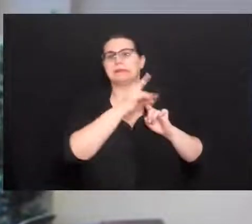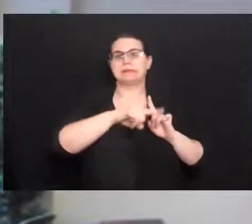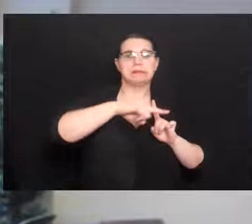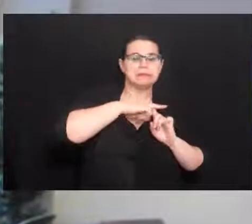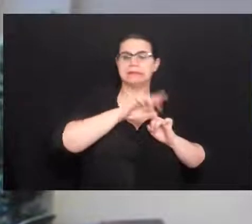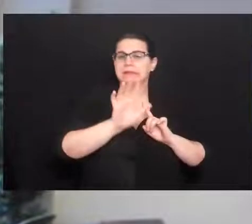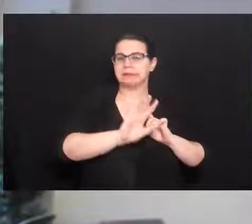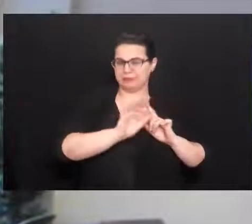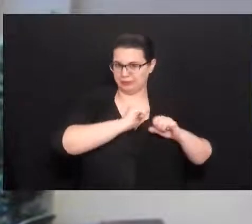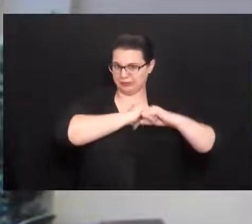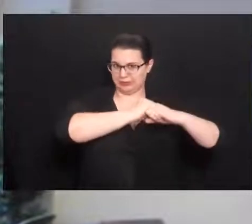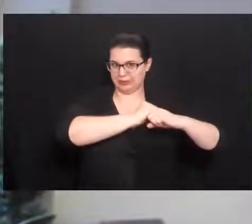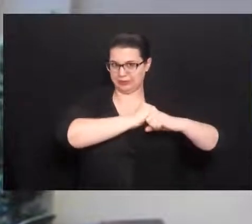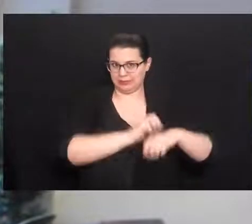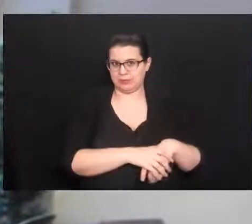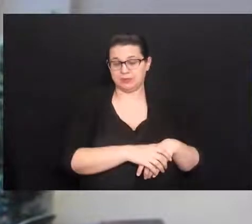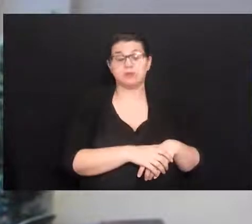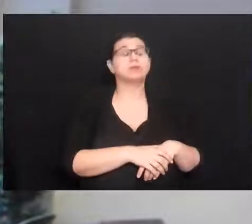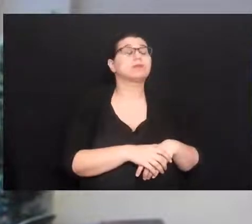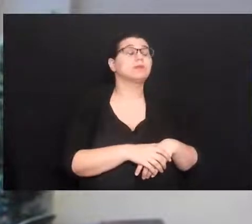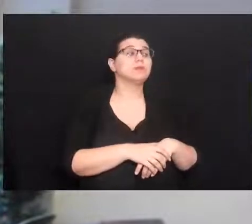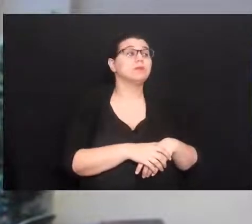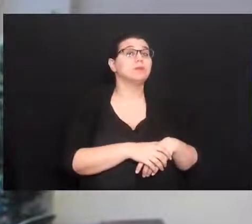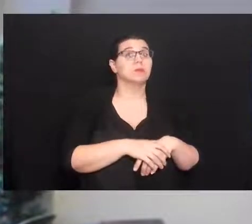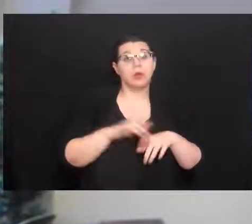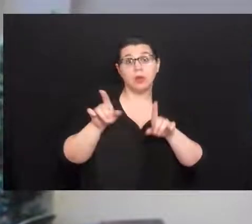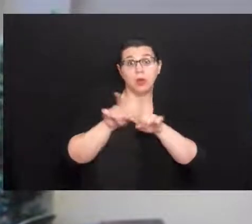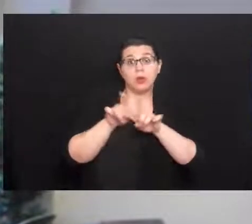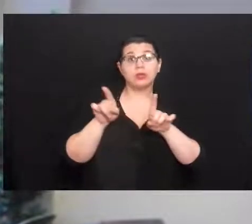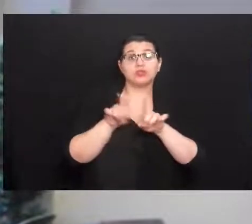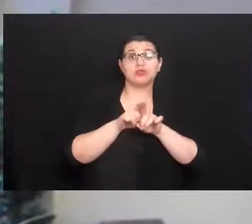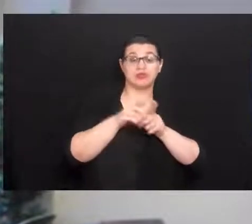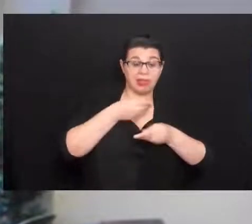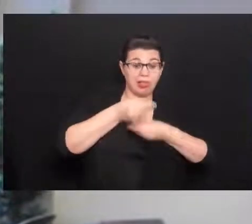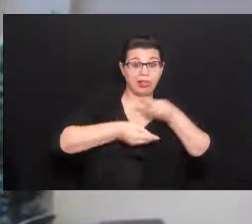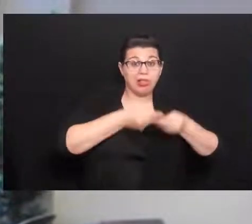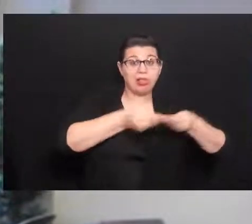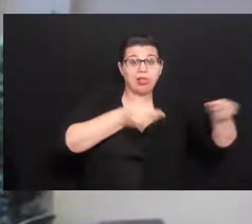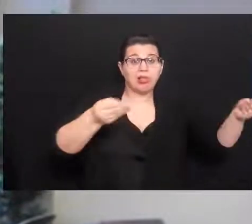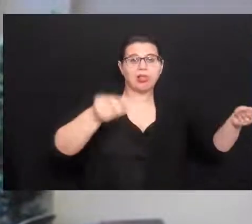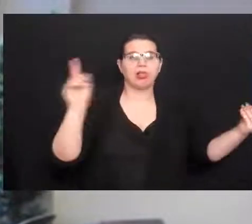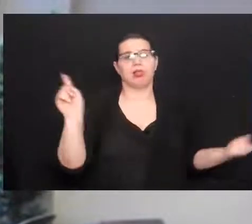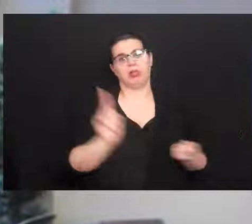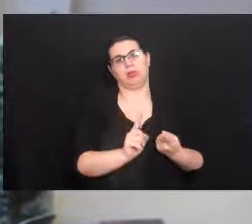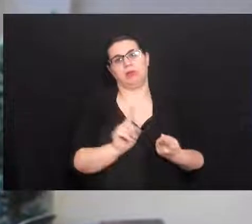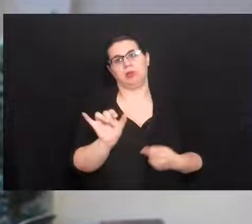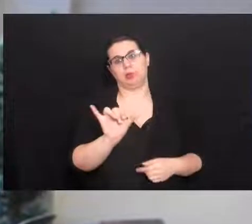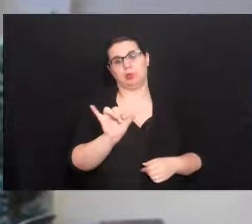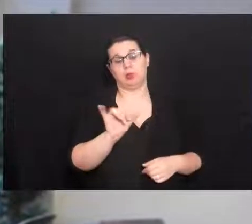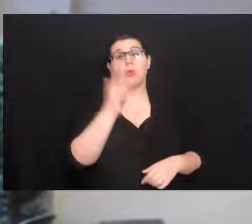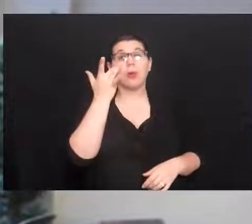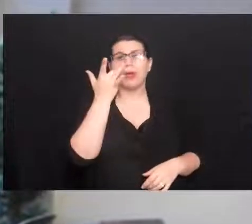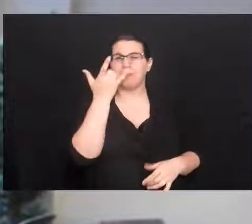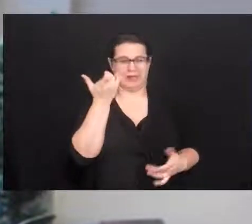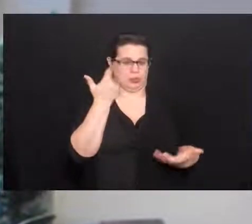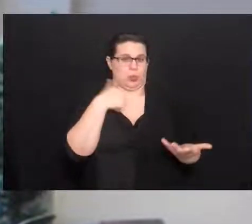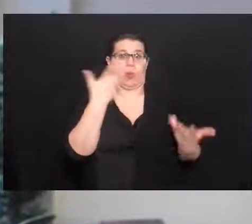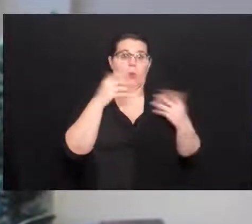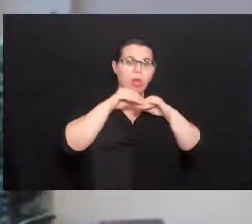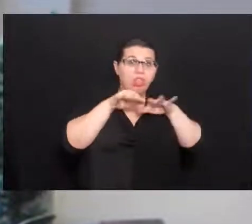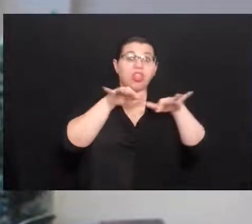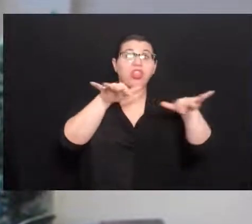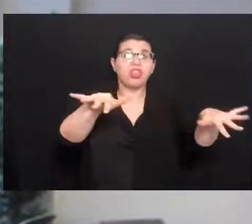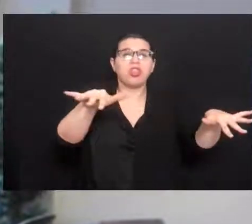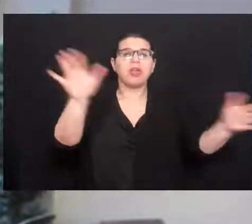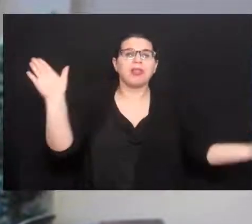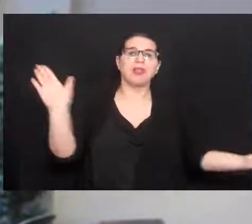but also to try to also reduce transmission, because we really want to see the spread of COVID-19